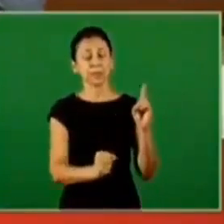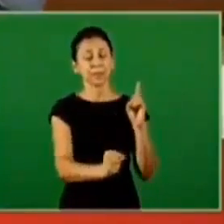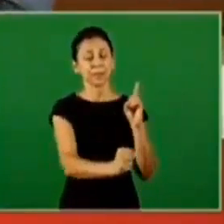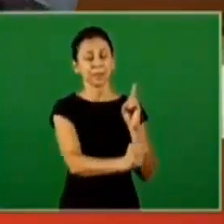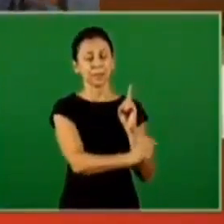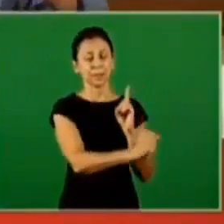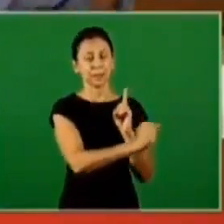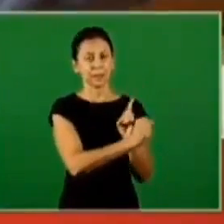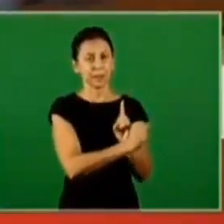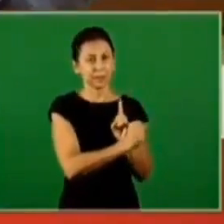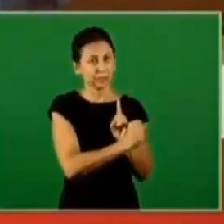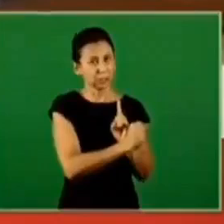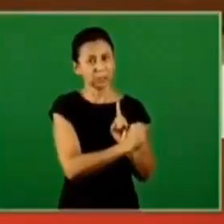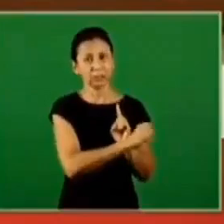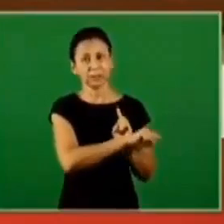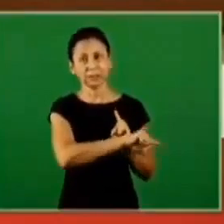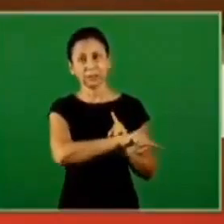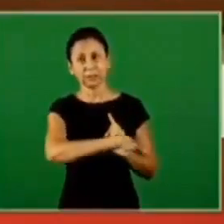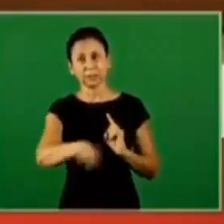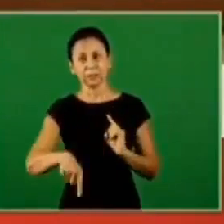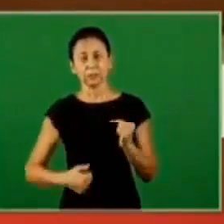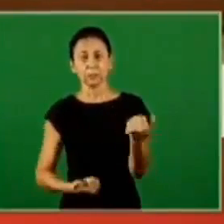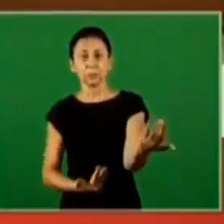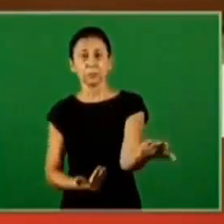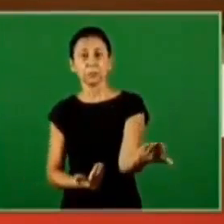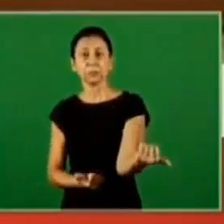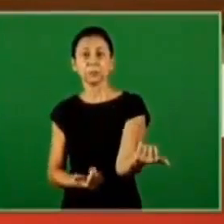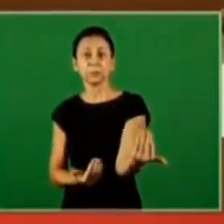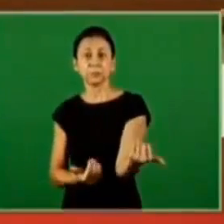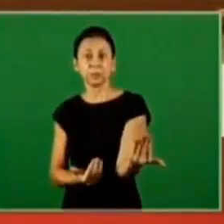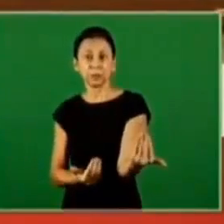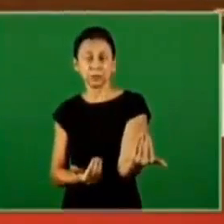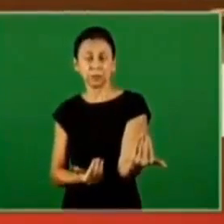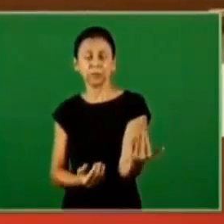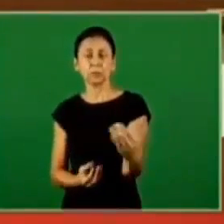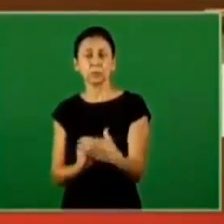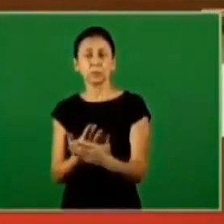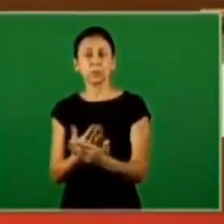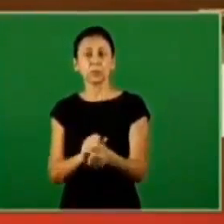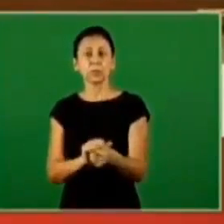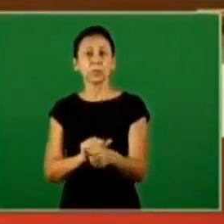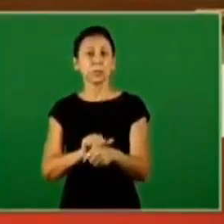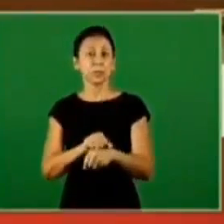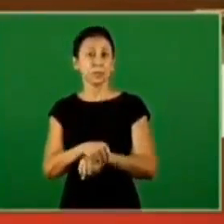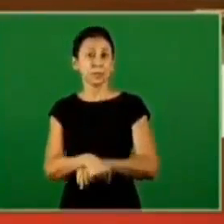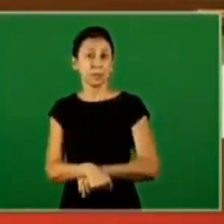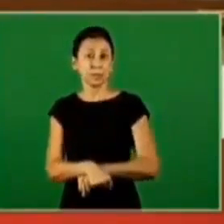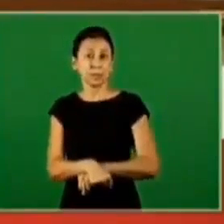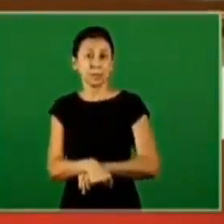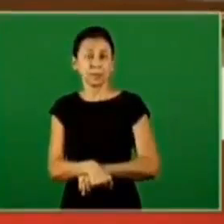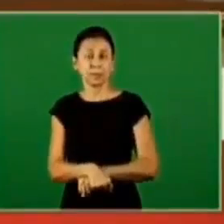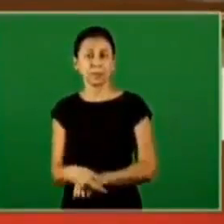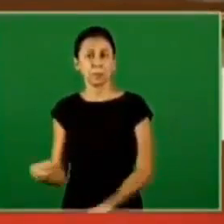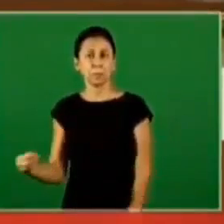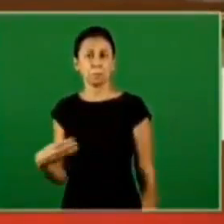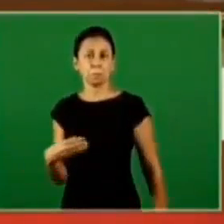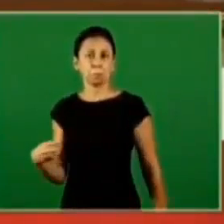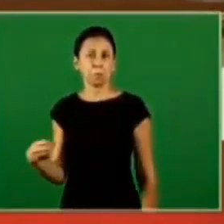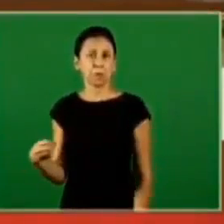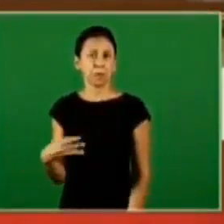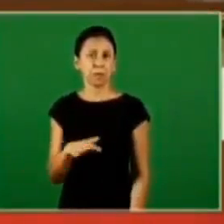in the social meaning, and it involved the youth. And from it, there was a seminar called